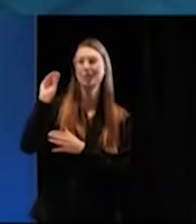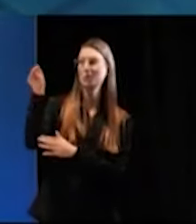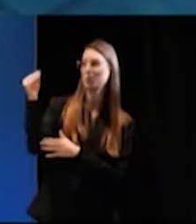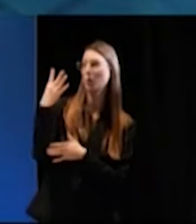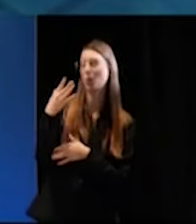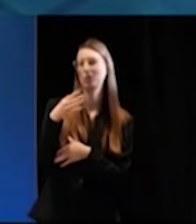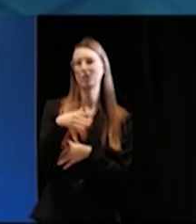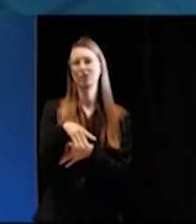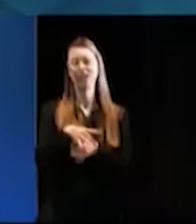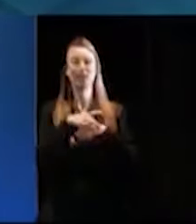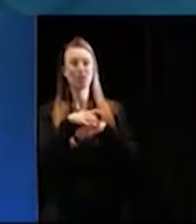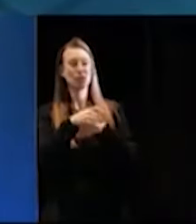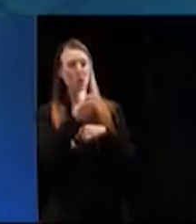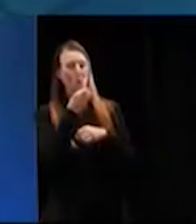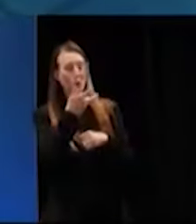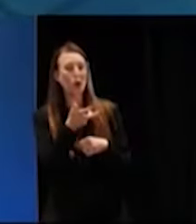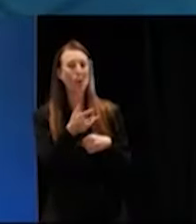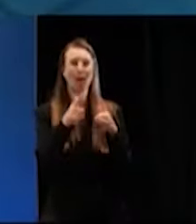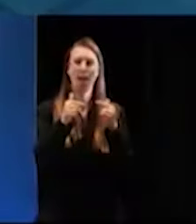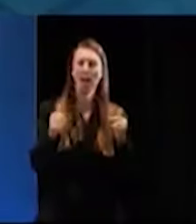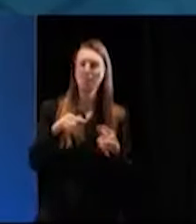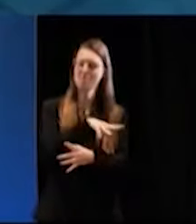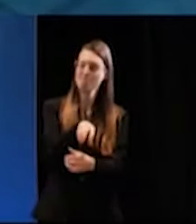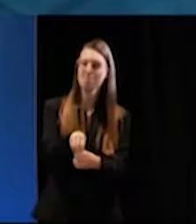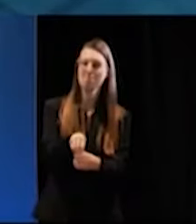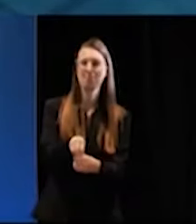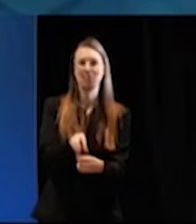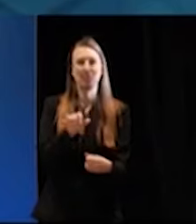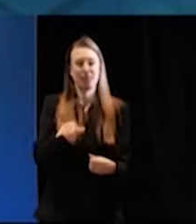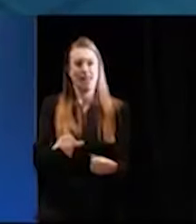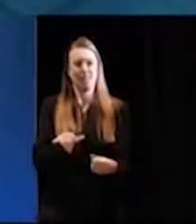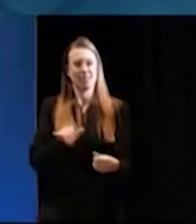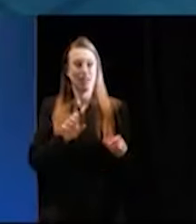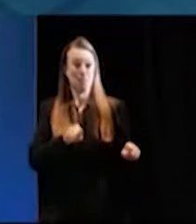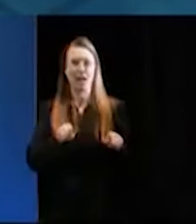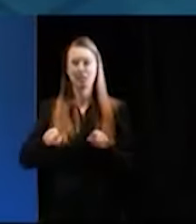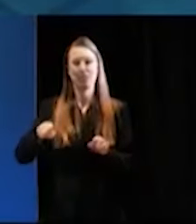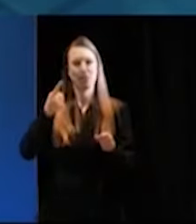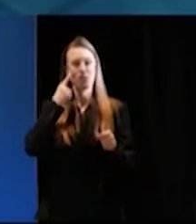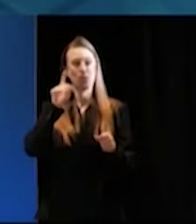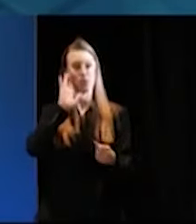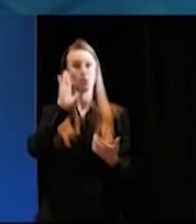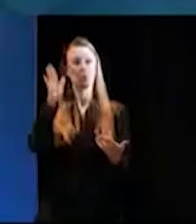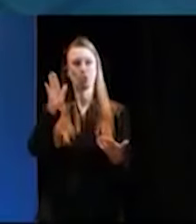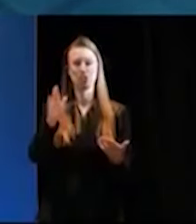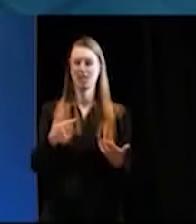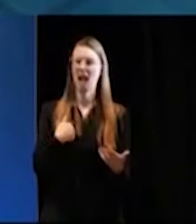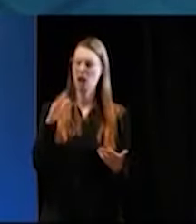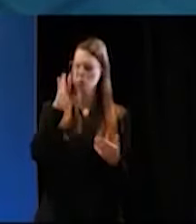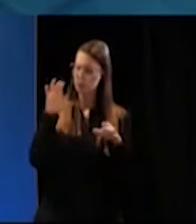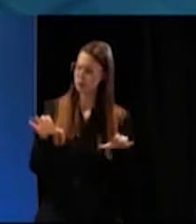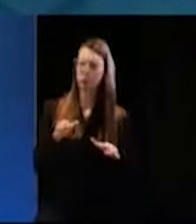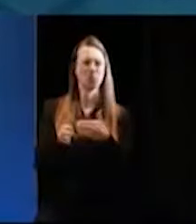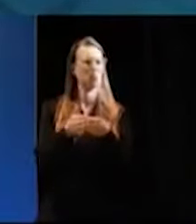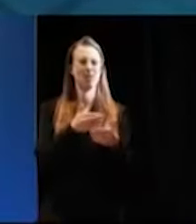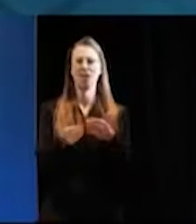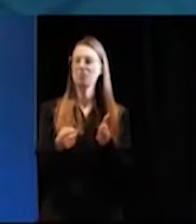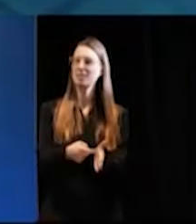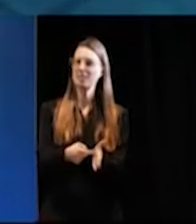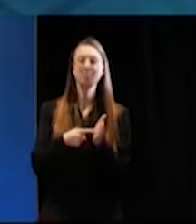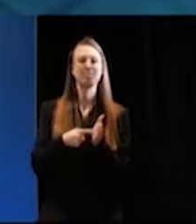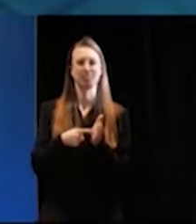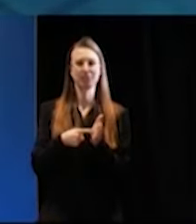atom. This is the possibility that lies before us. And I'll move heaven and earth. I'll move heaven and earth to make